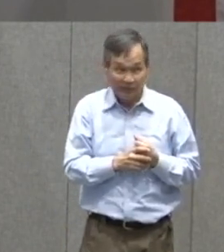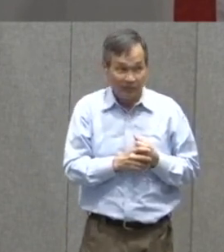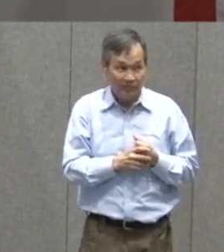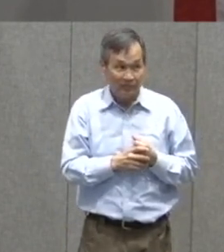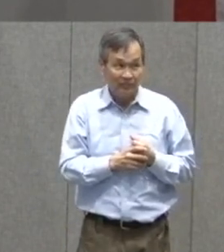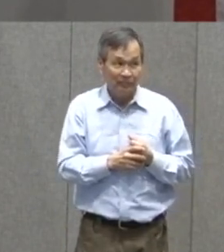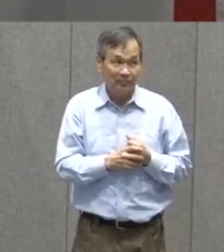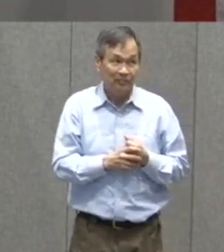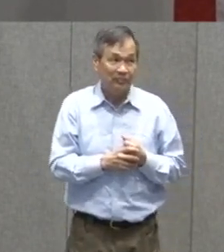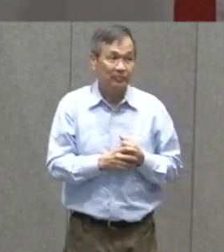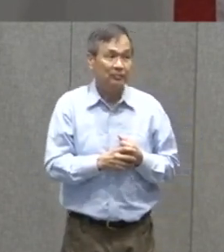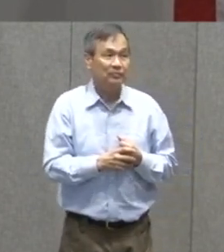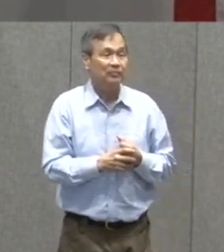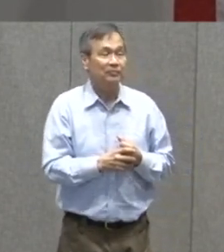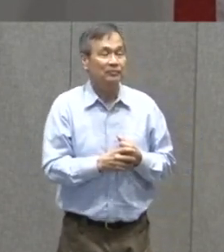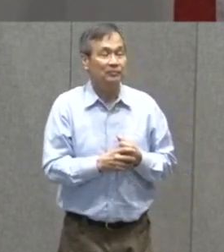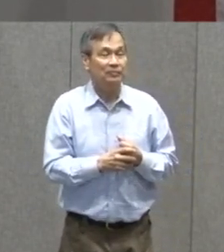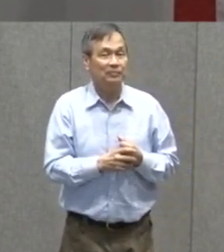here,